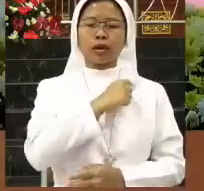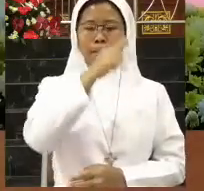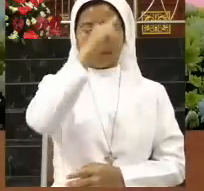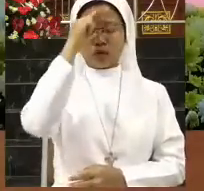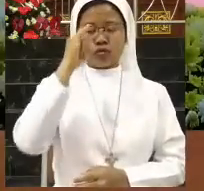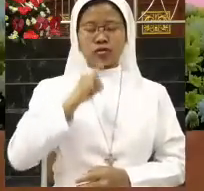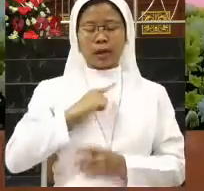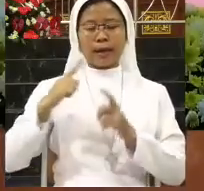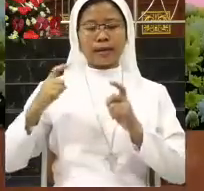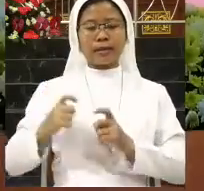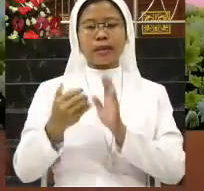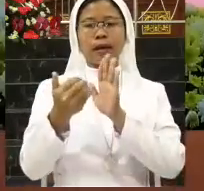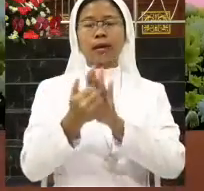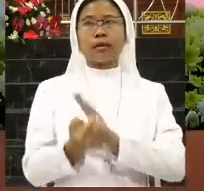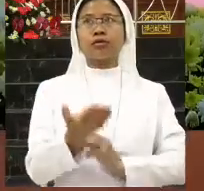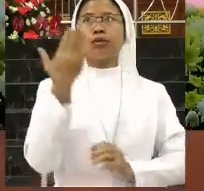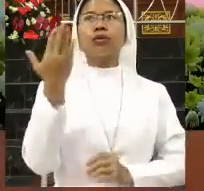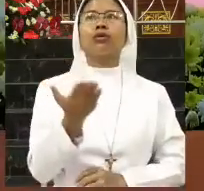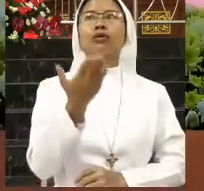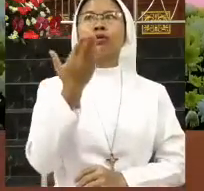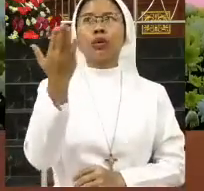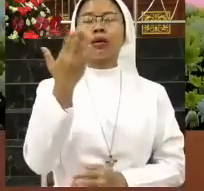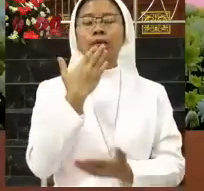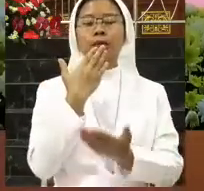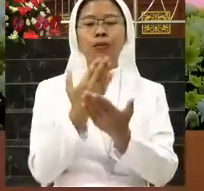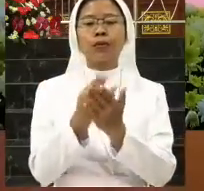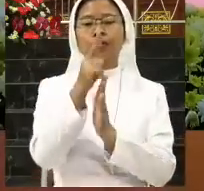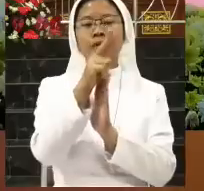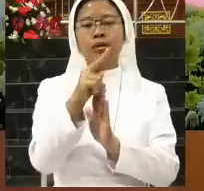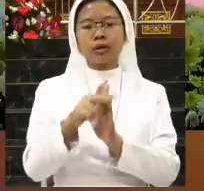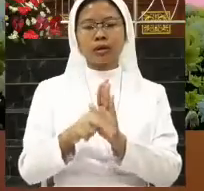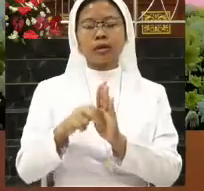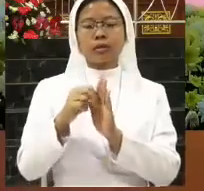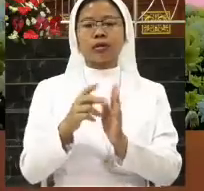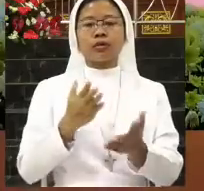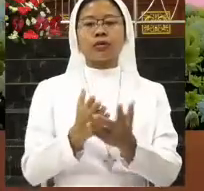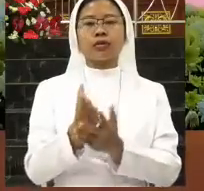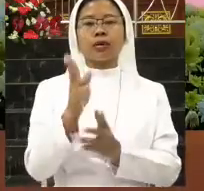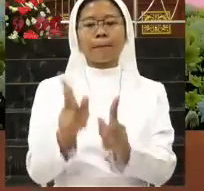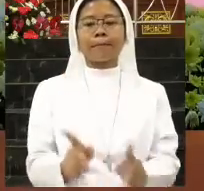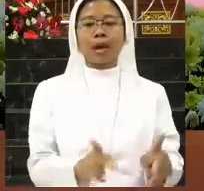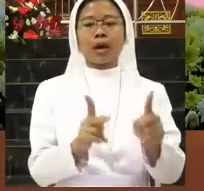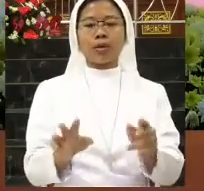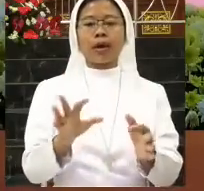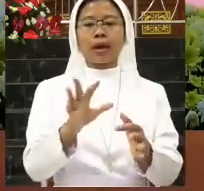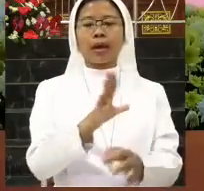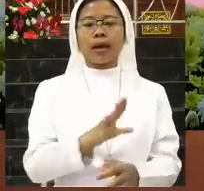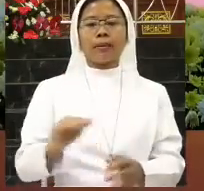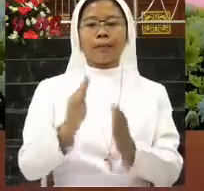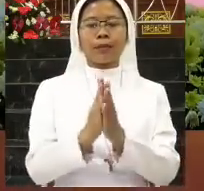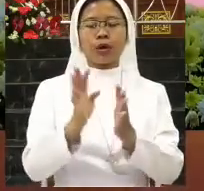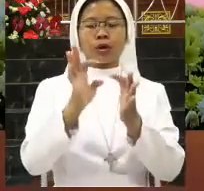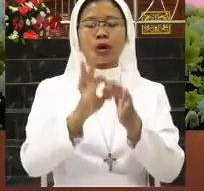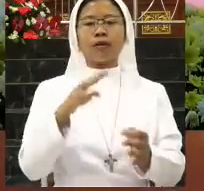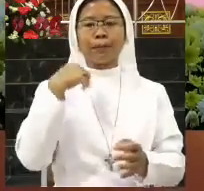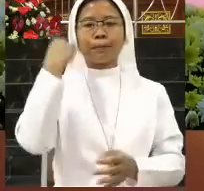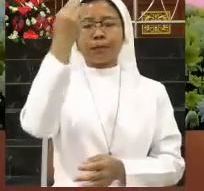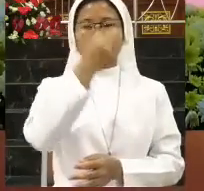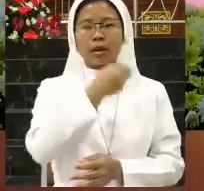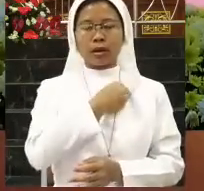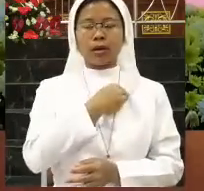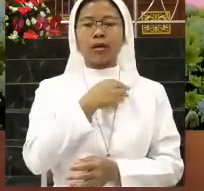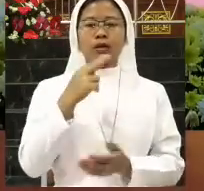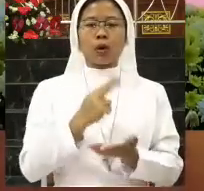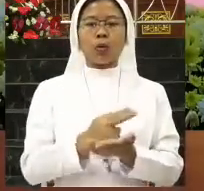you, because you are infinite goodness. And through the powerful intercession of the Blessed Mother, the